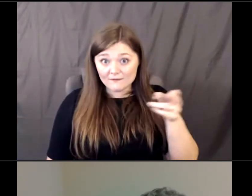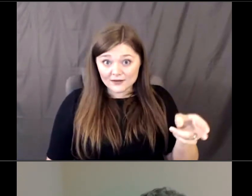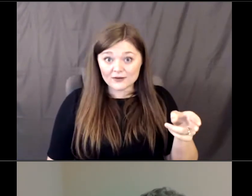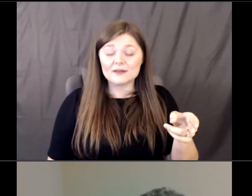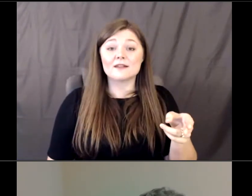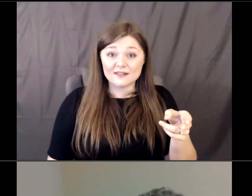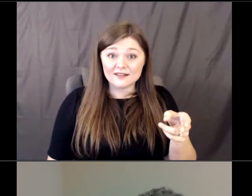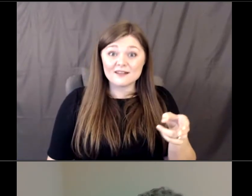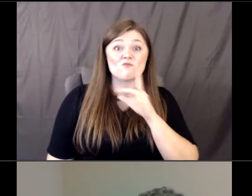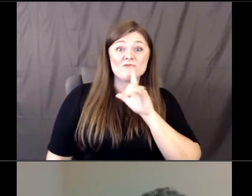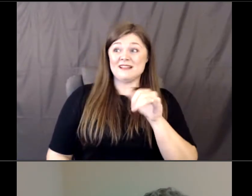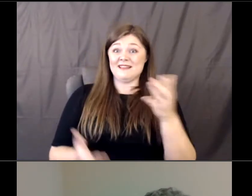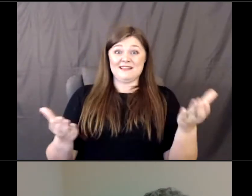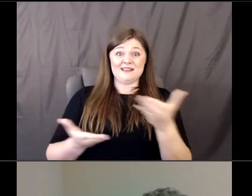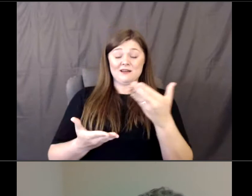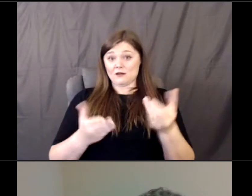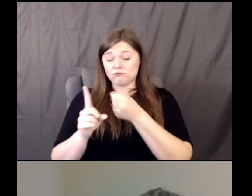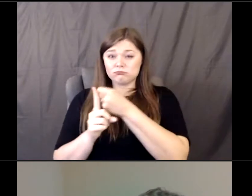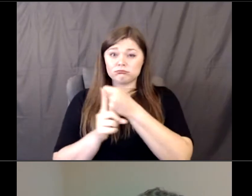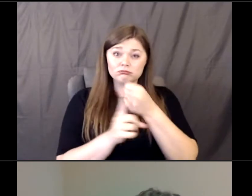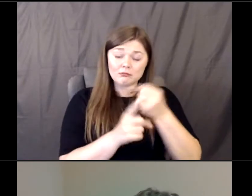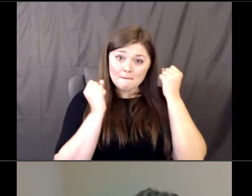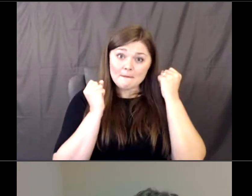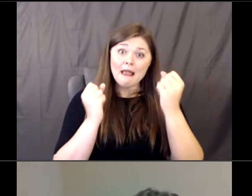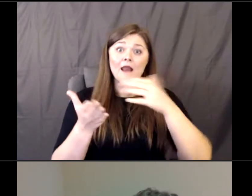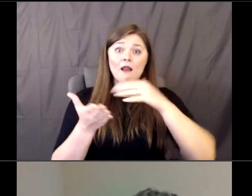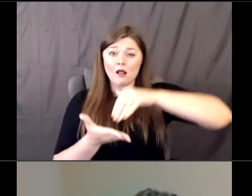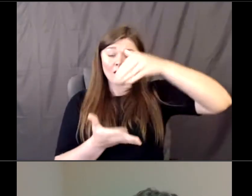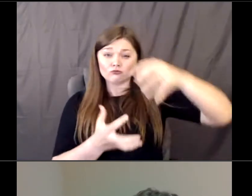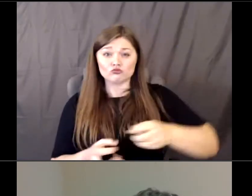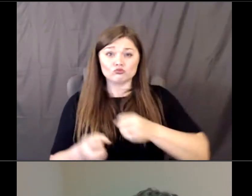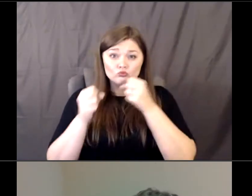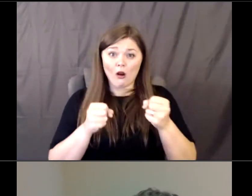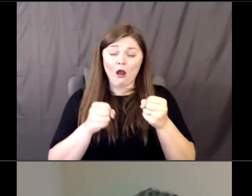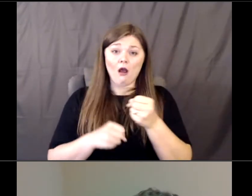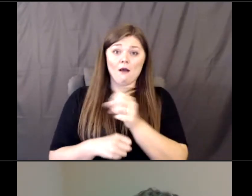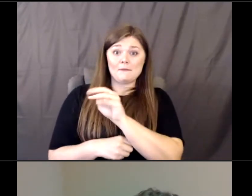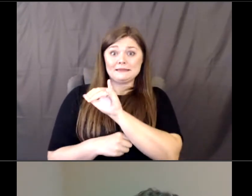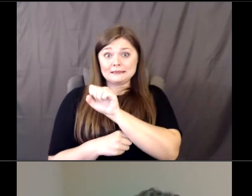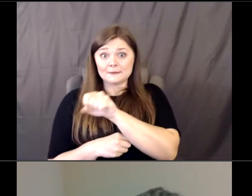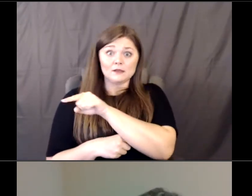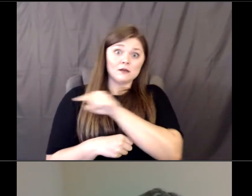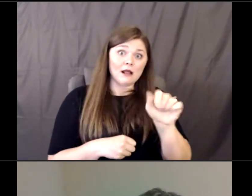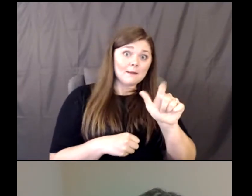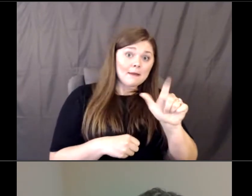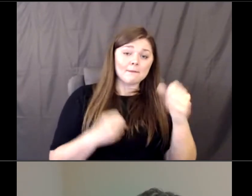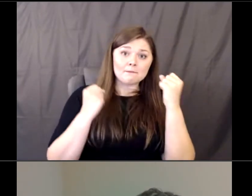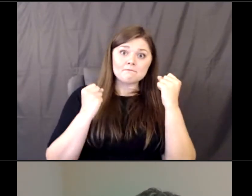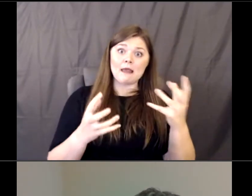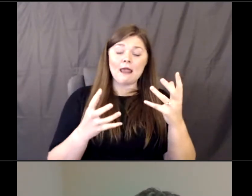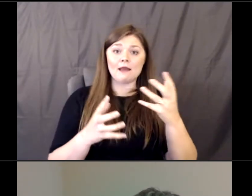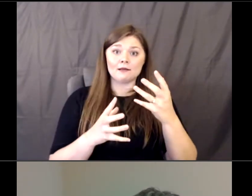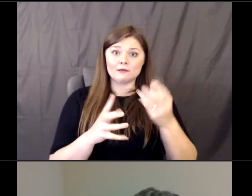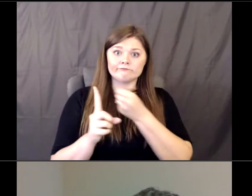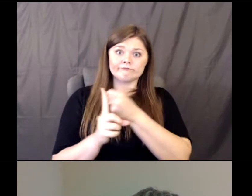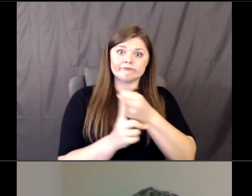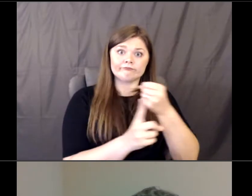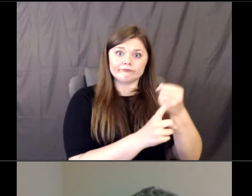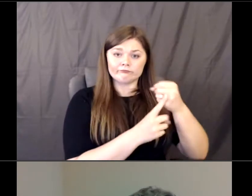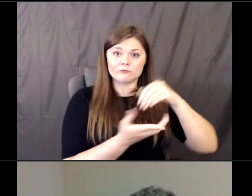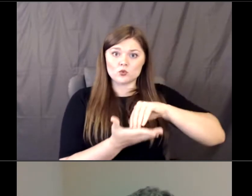active tornado zone where we get a lot of strong and violent tornadoes in Mississippi and Alabama. So we just recognized that this